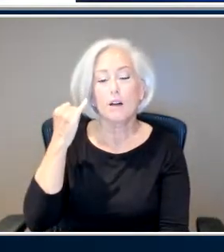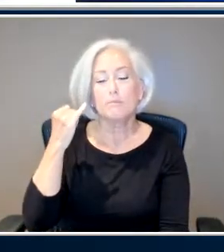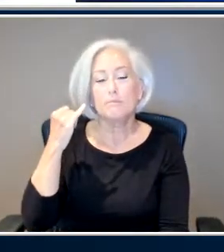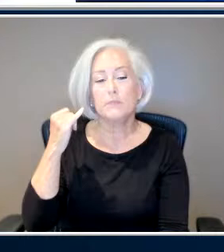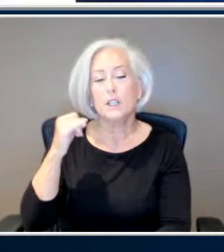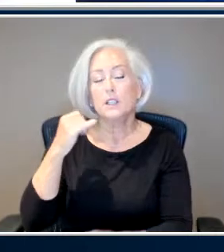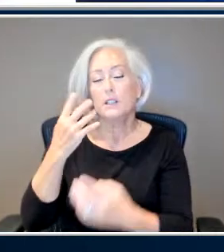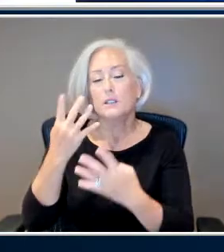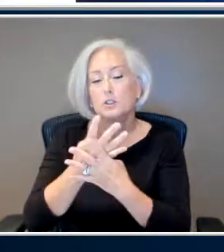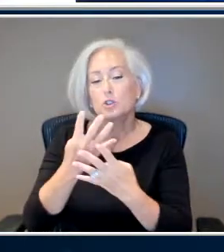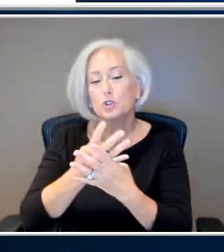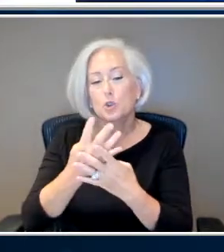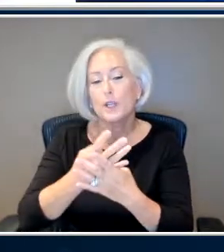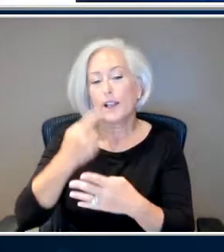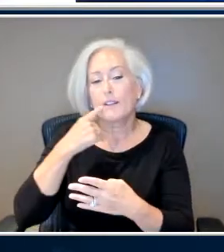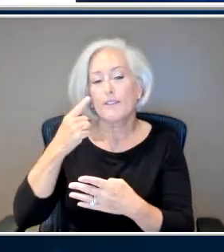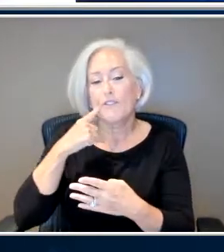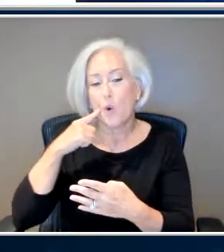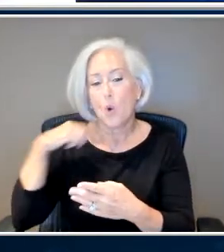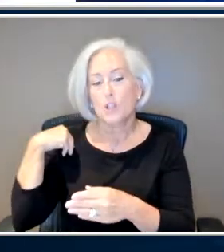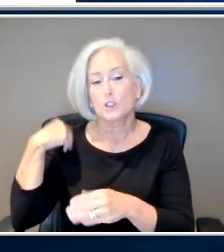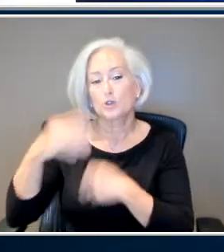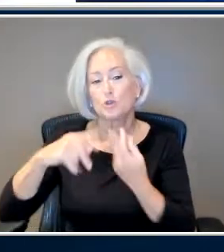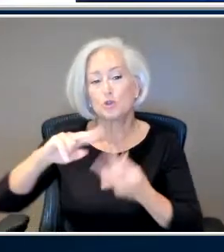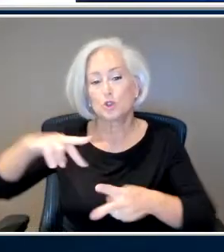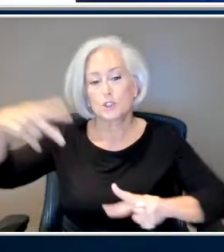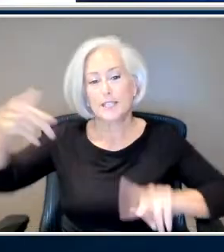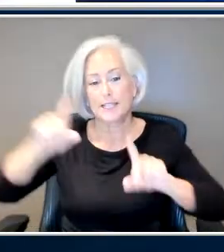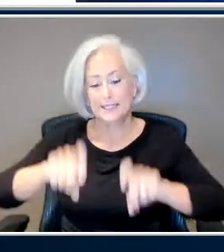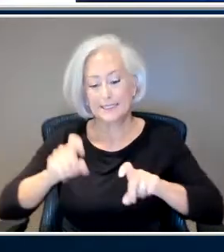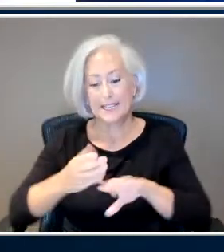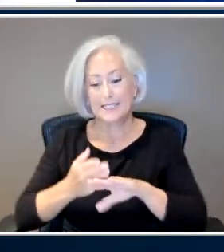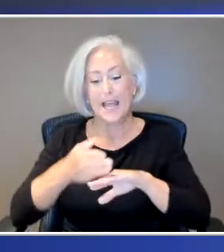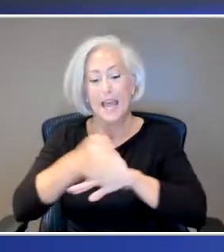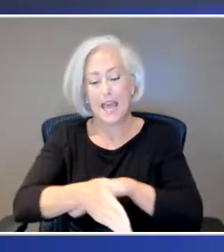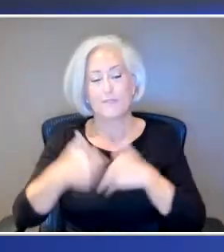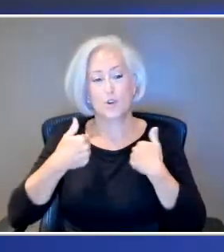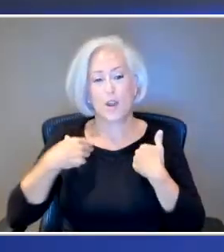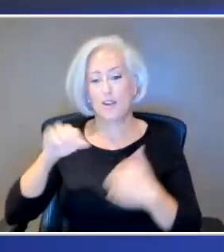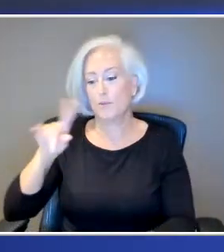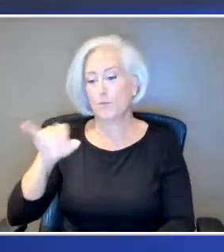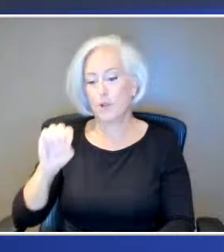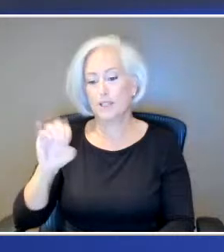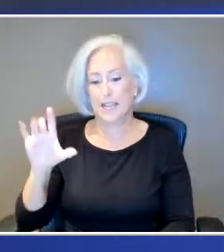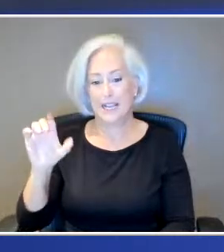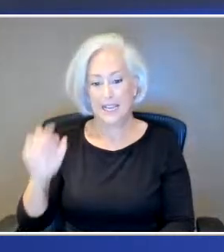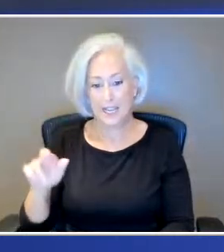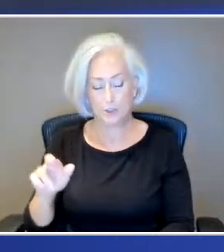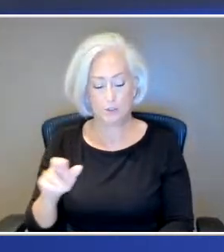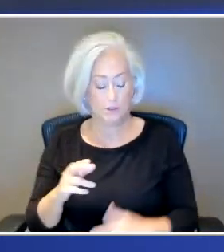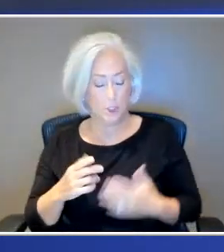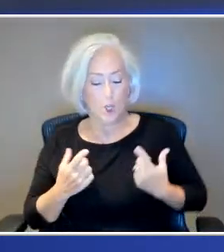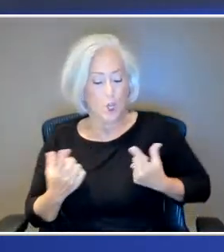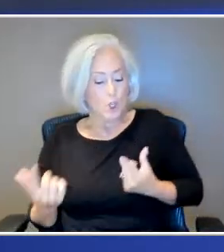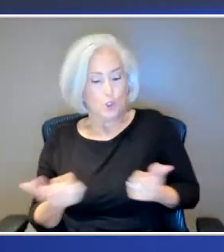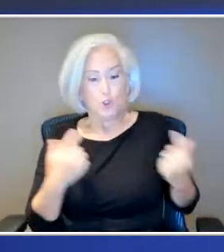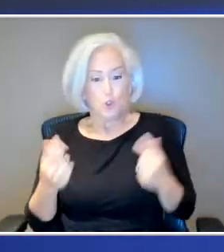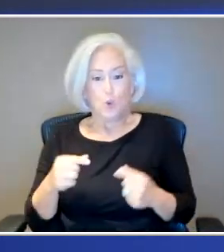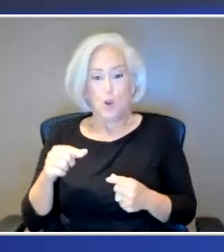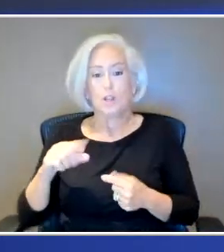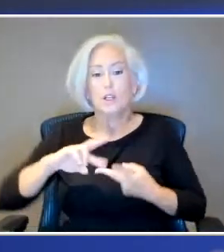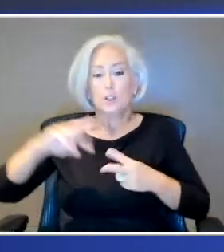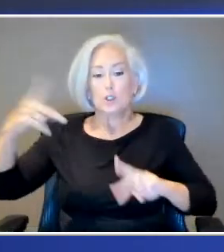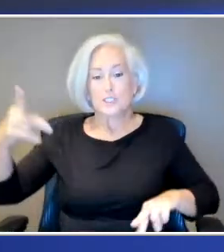are genetic tests once you have prostate cancer. Can you discuss those? Yeah, so the way genetic testing works, we have genetic counselors,